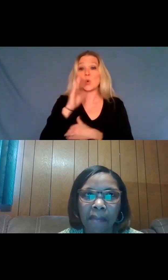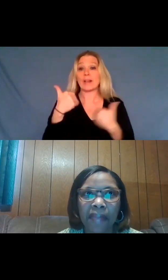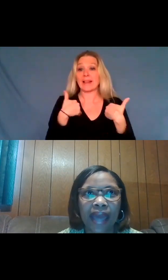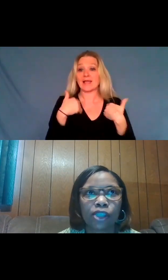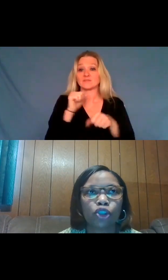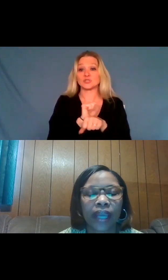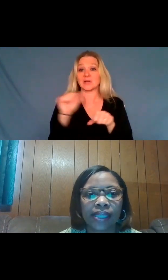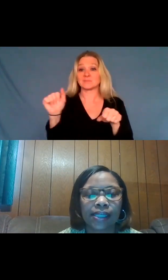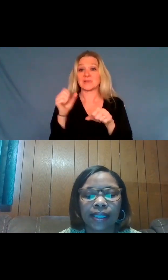trucking, mass transit,